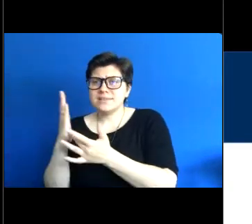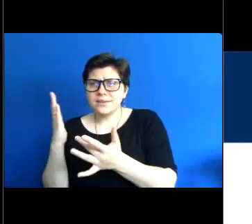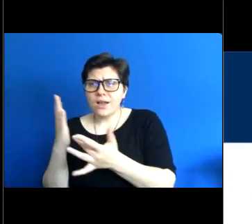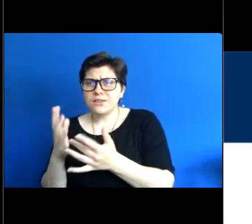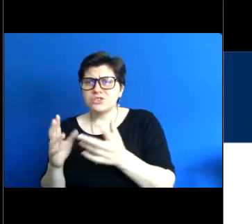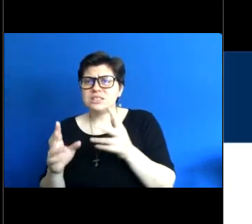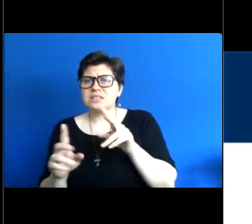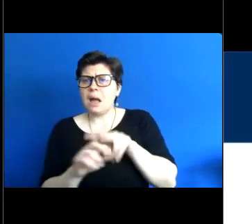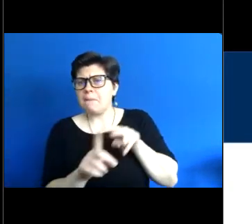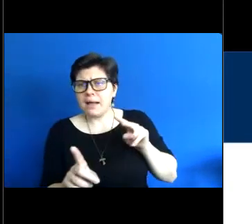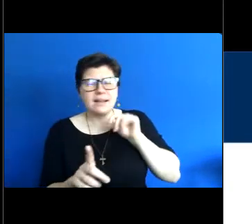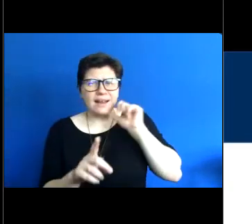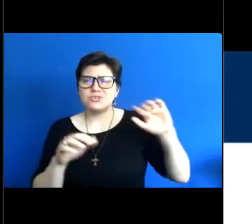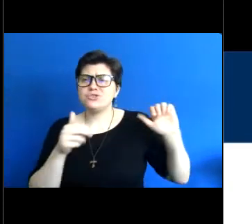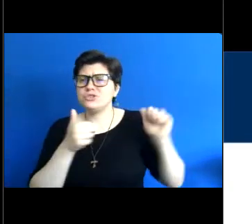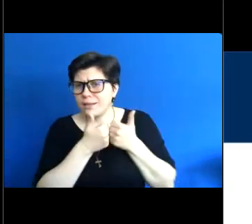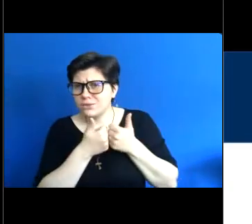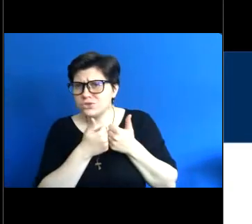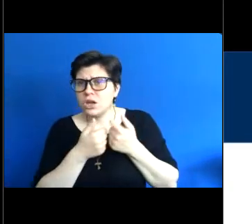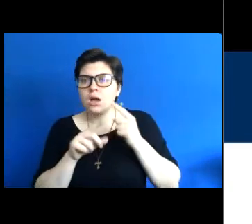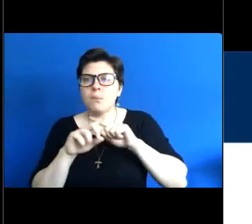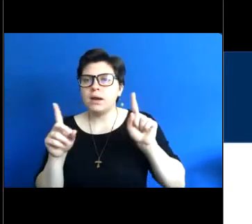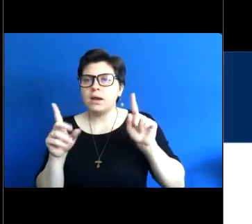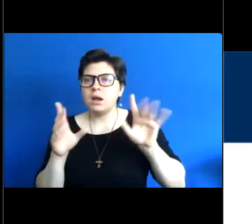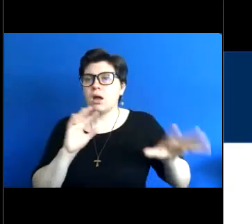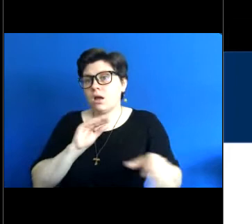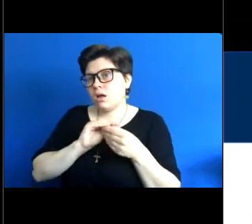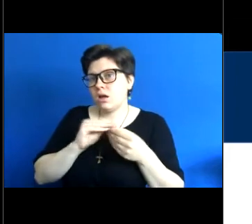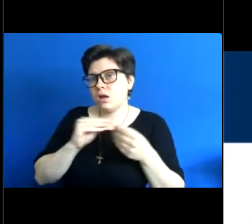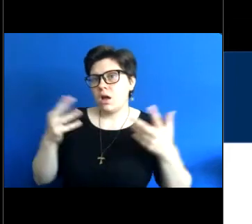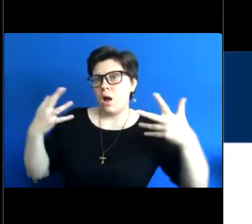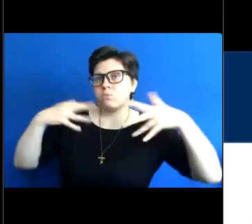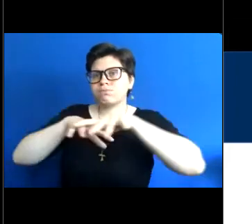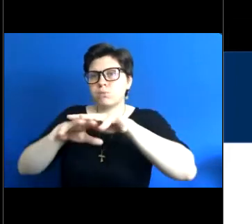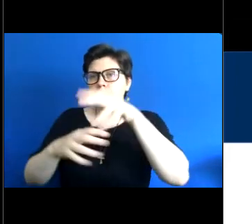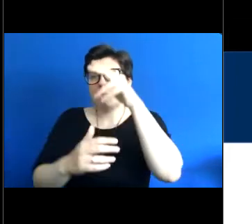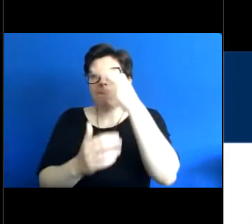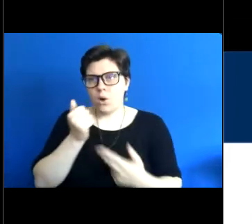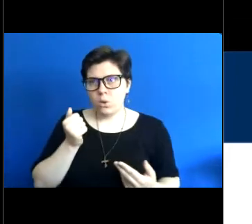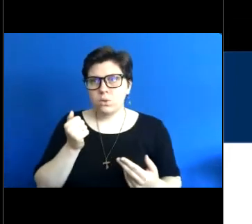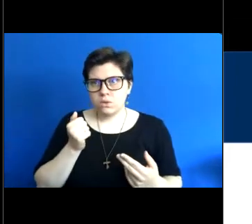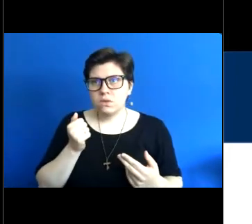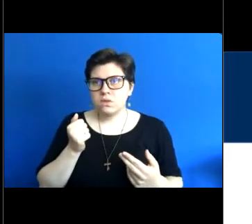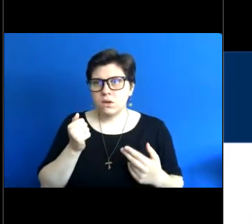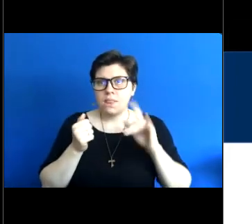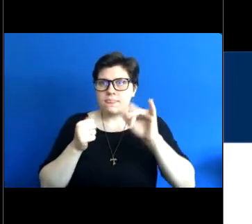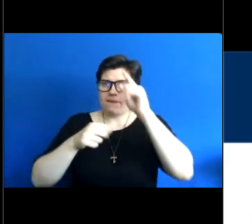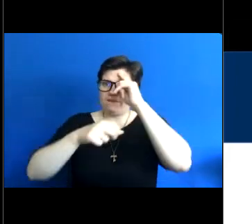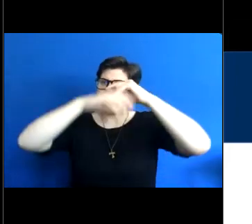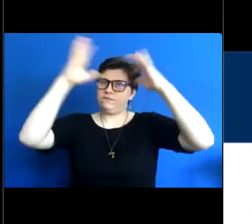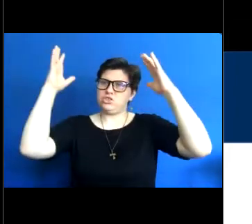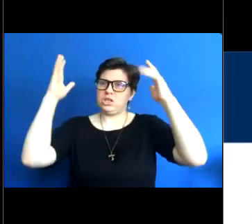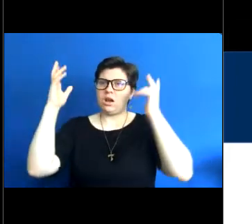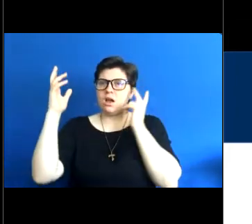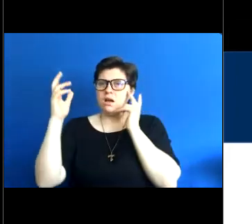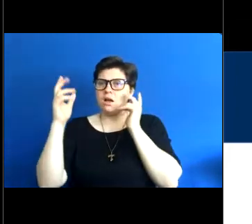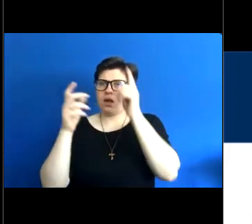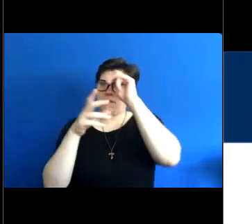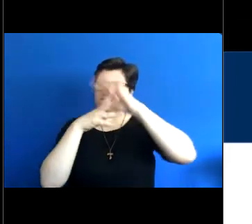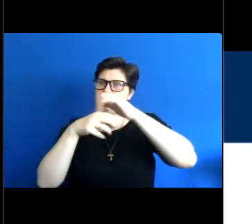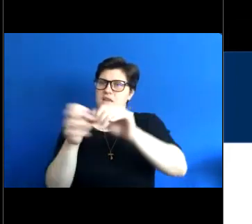challenge, but rather be one of the things that are incorporated in this greater vision of faith formation in this new